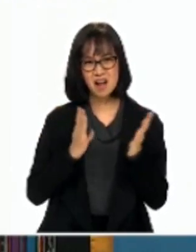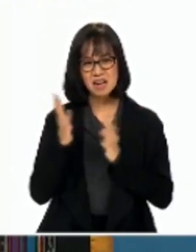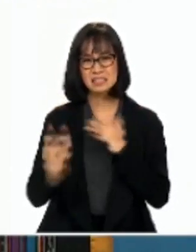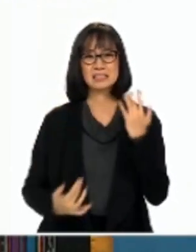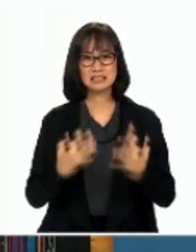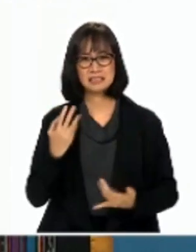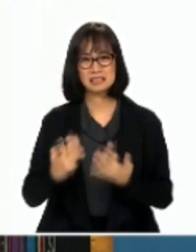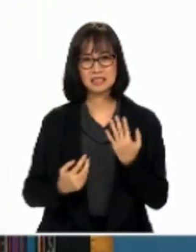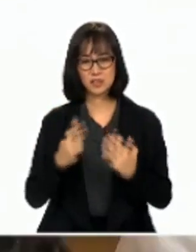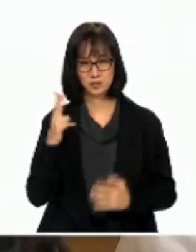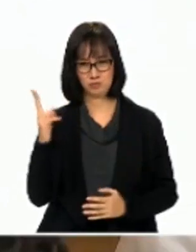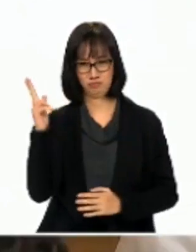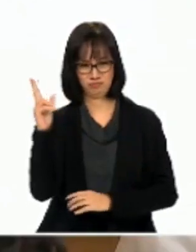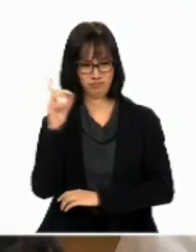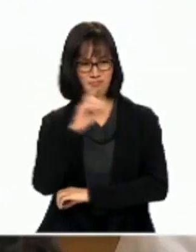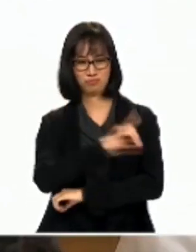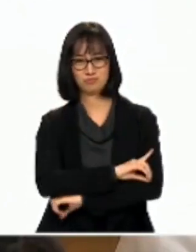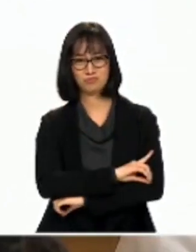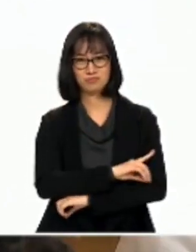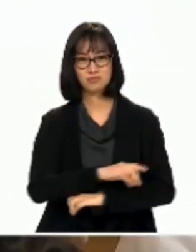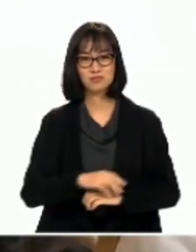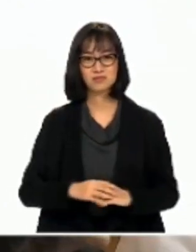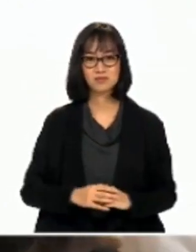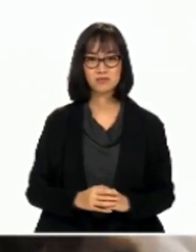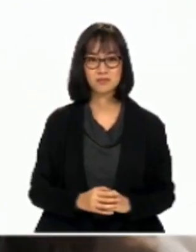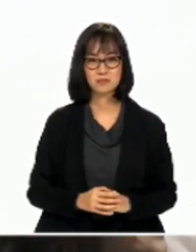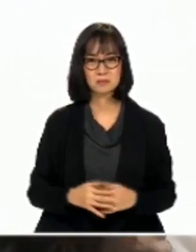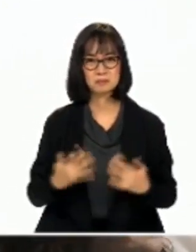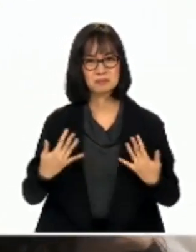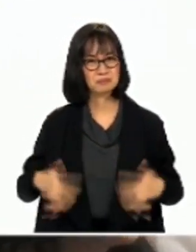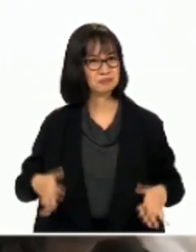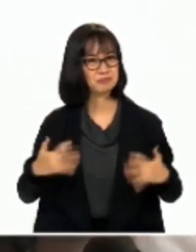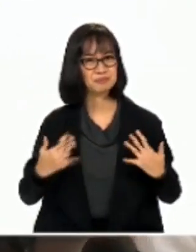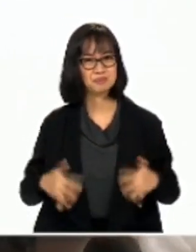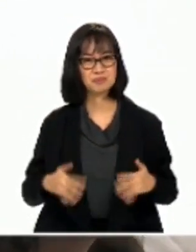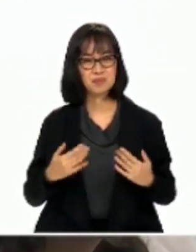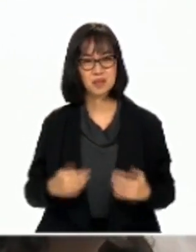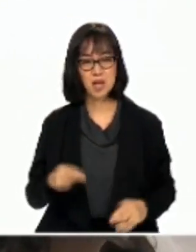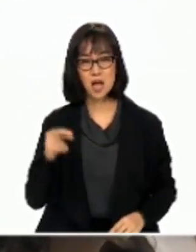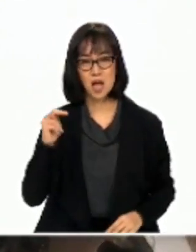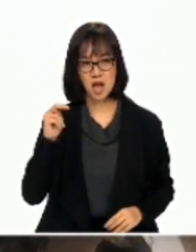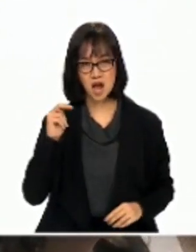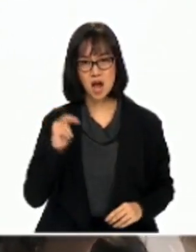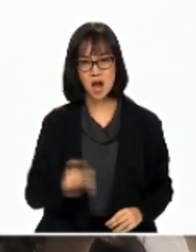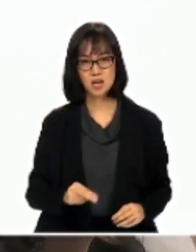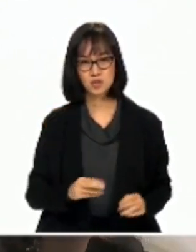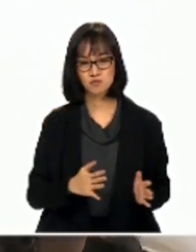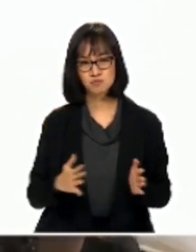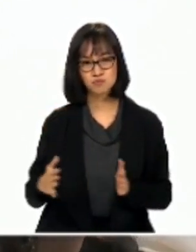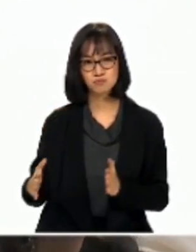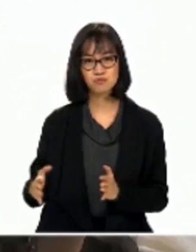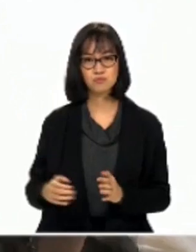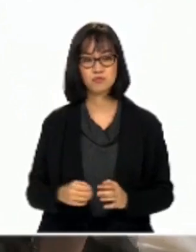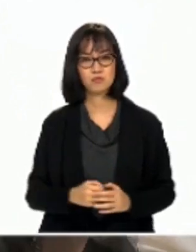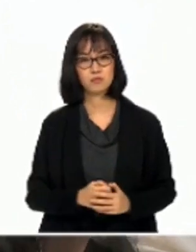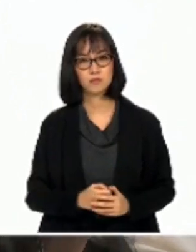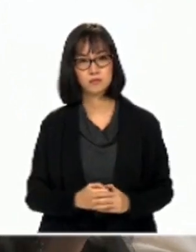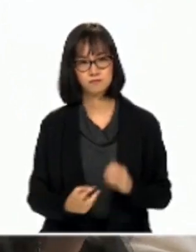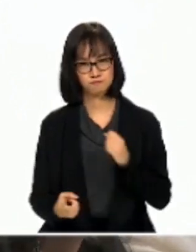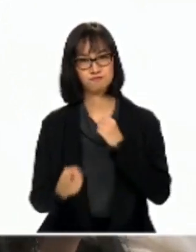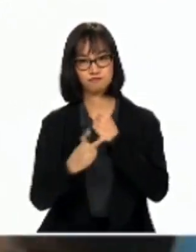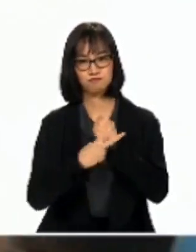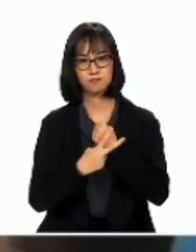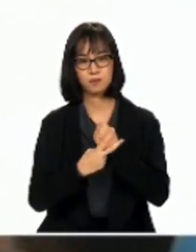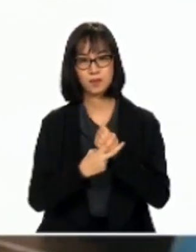2 days straight. My God. We have to set aside. Sonny, you have the